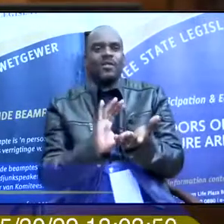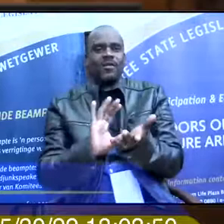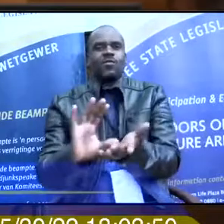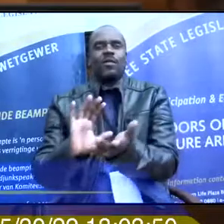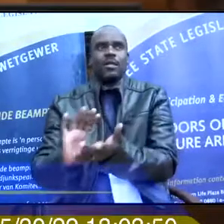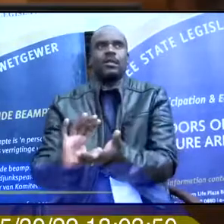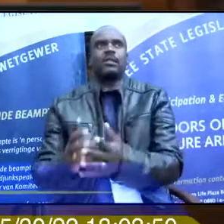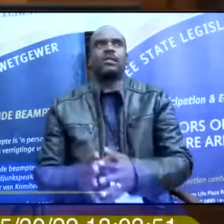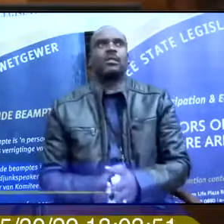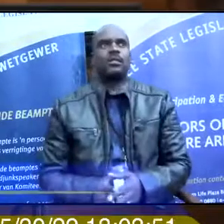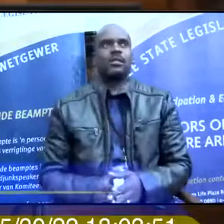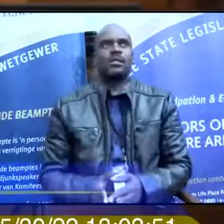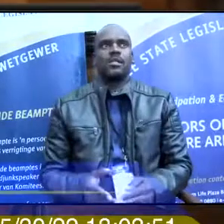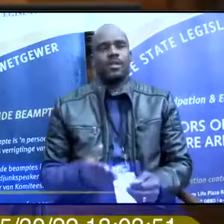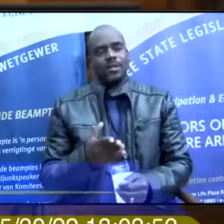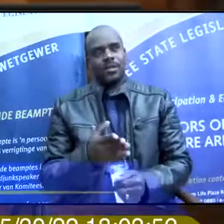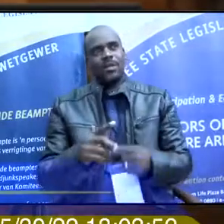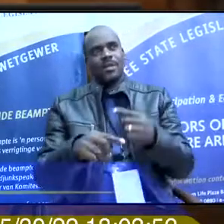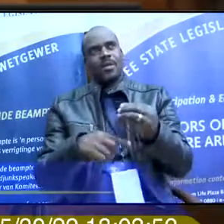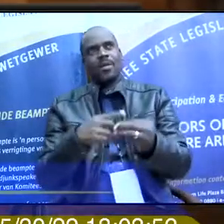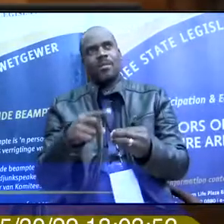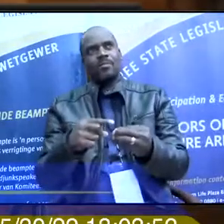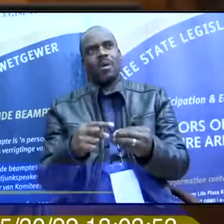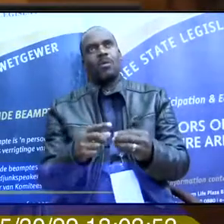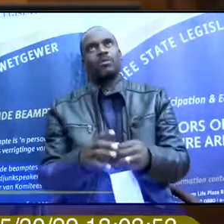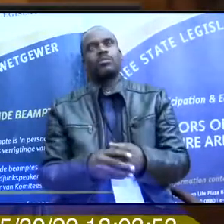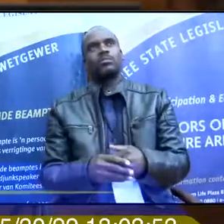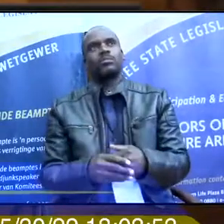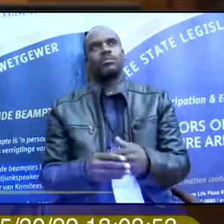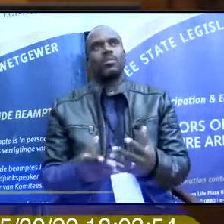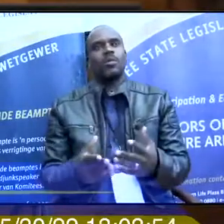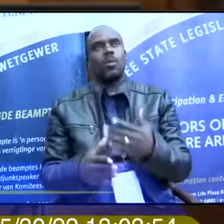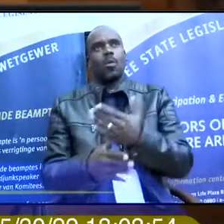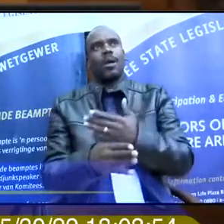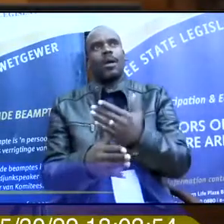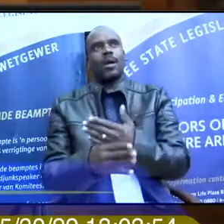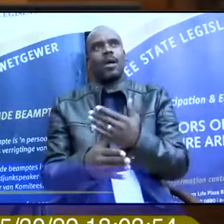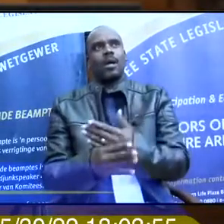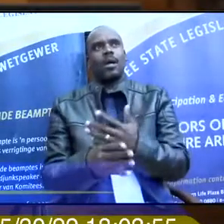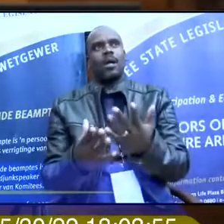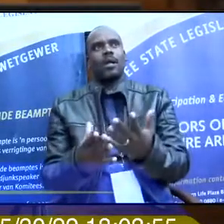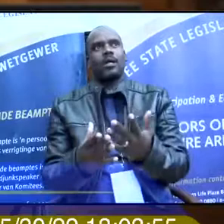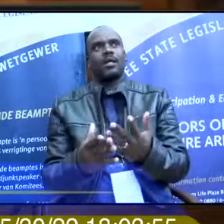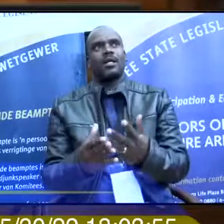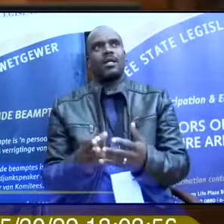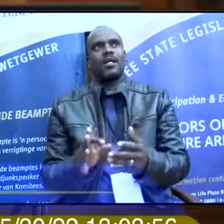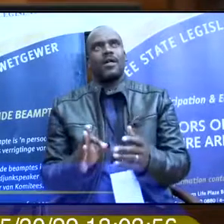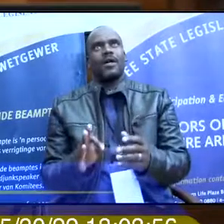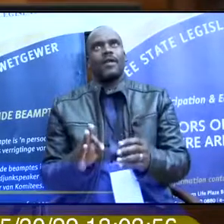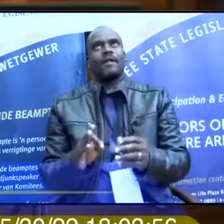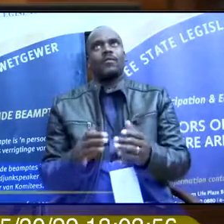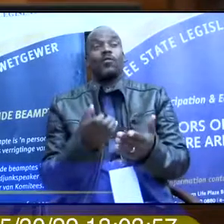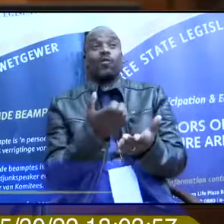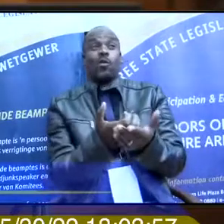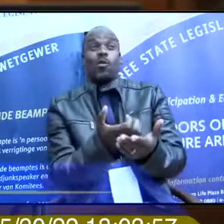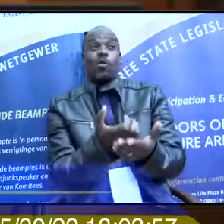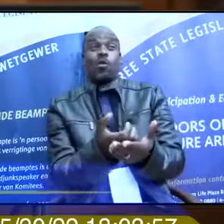that scheme excluded about three to five million workers in the informal economy